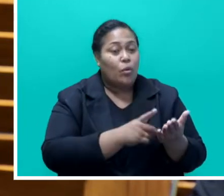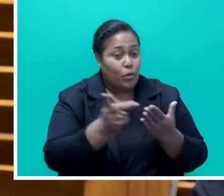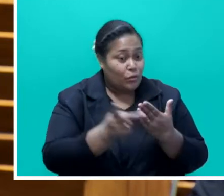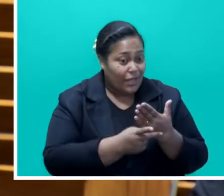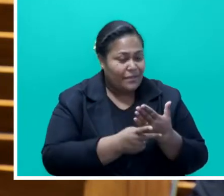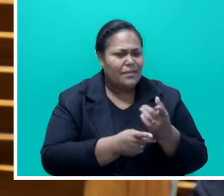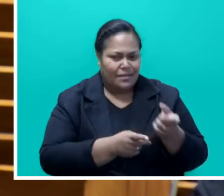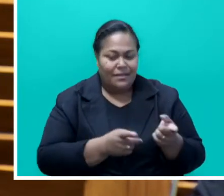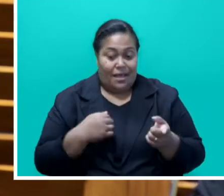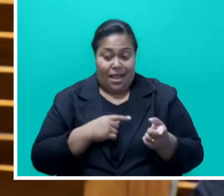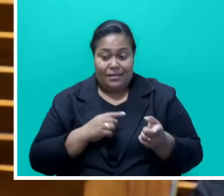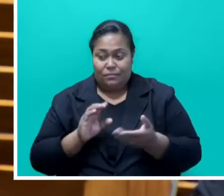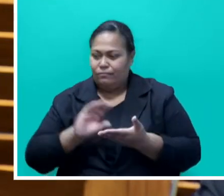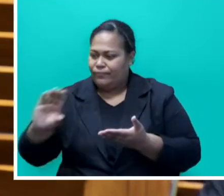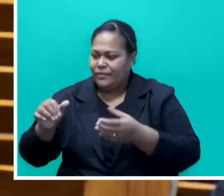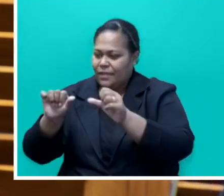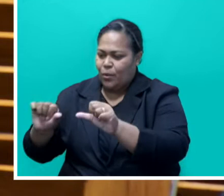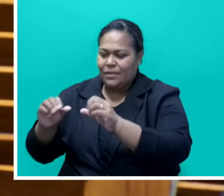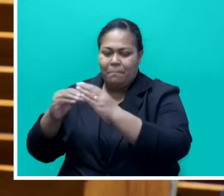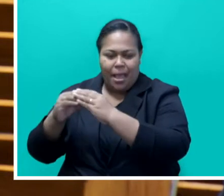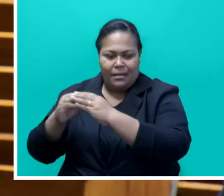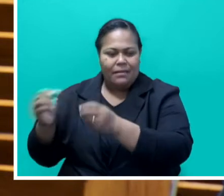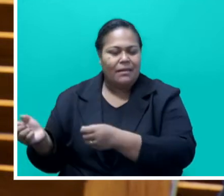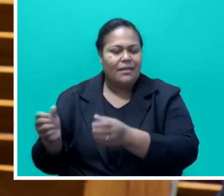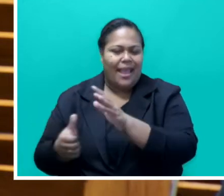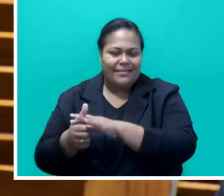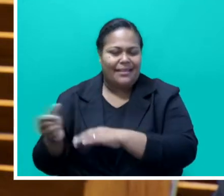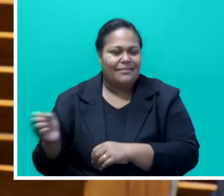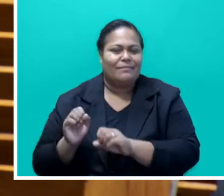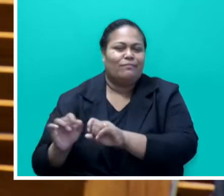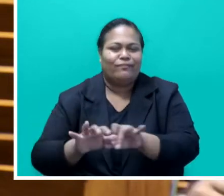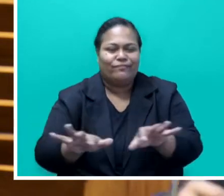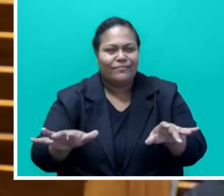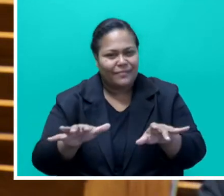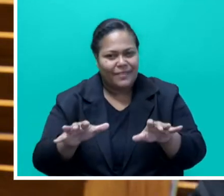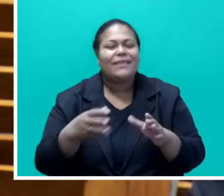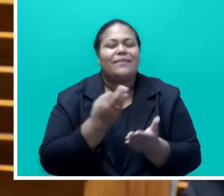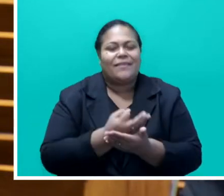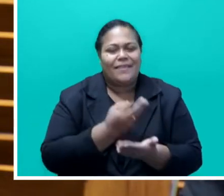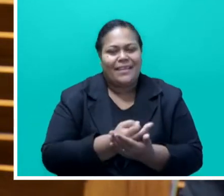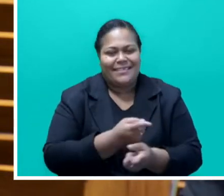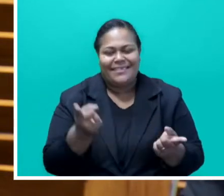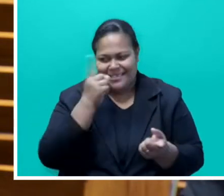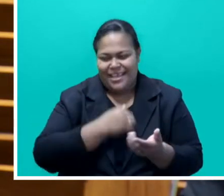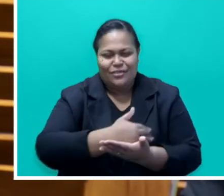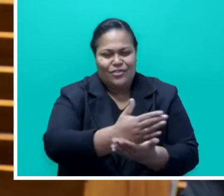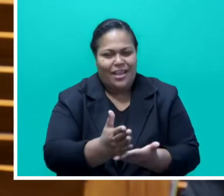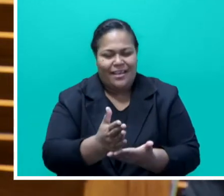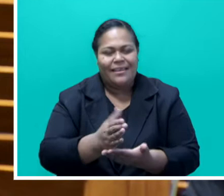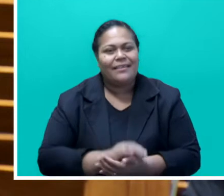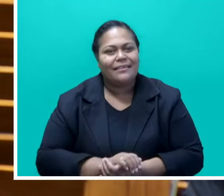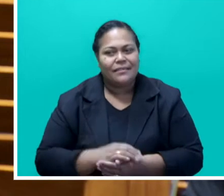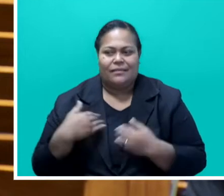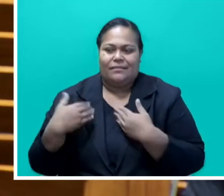as equity deposit with the bank and potentially unlock access to greater financial package. And this way we are sharing and shifting the